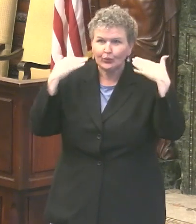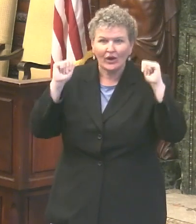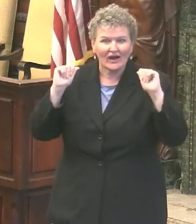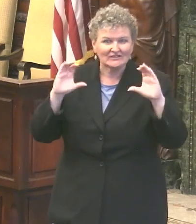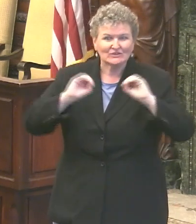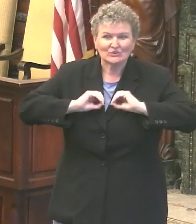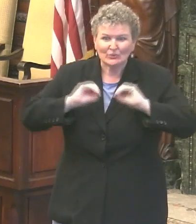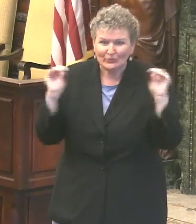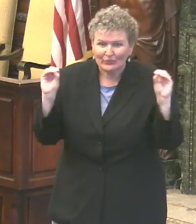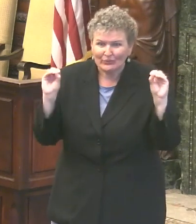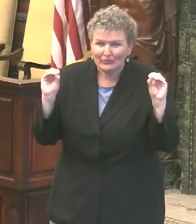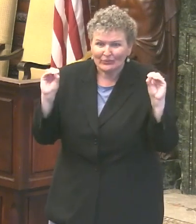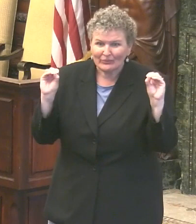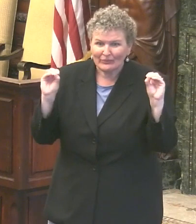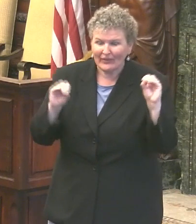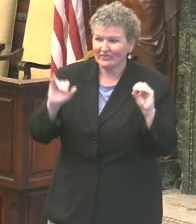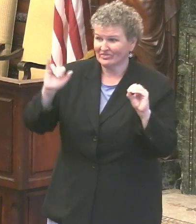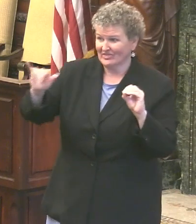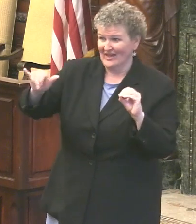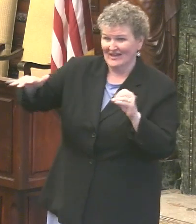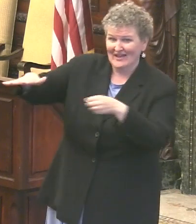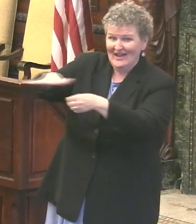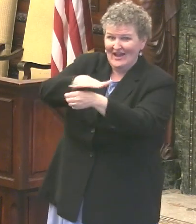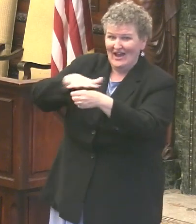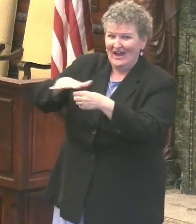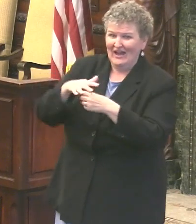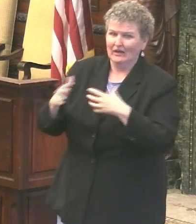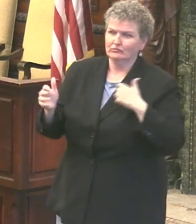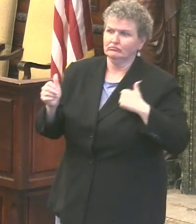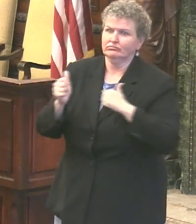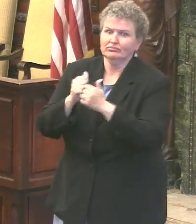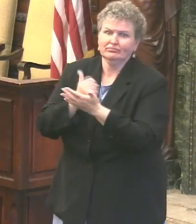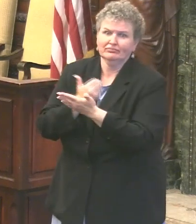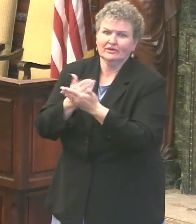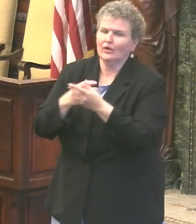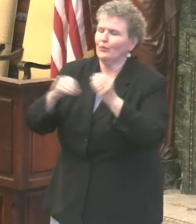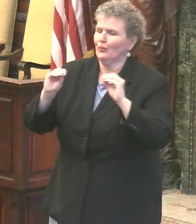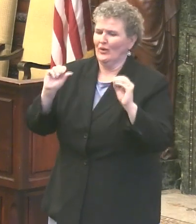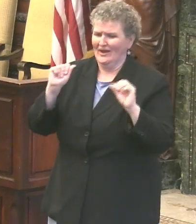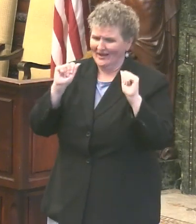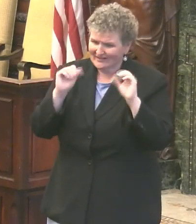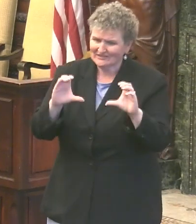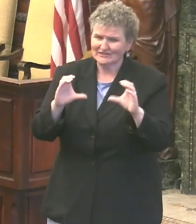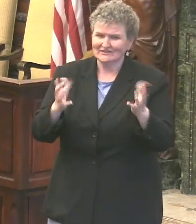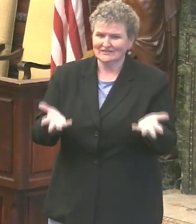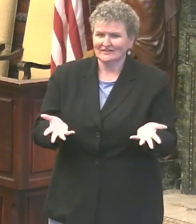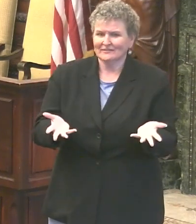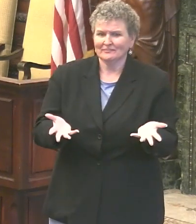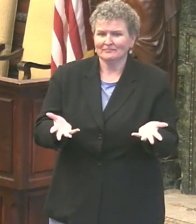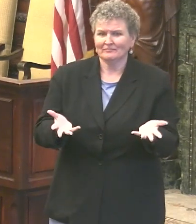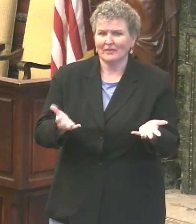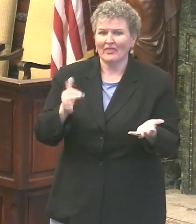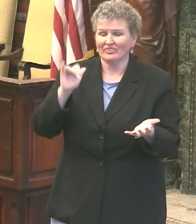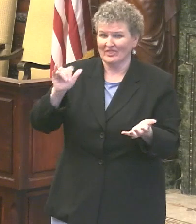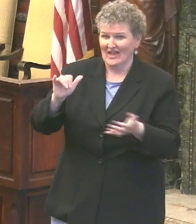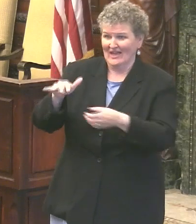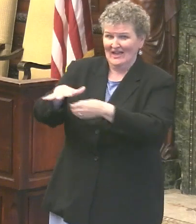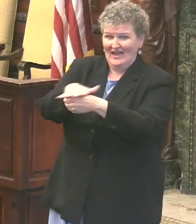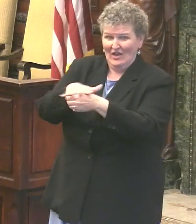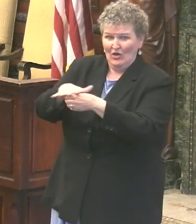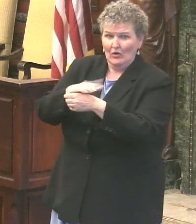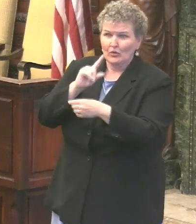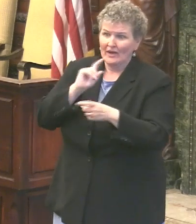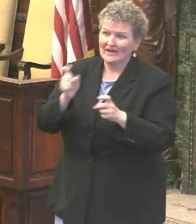a new challenge to the prisons. But certainly have every confidence that that unit was prepared to